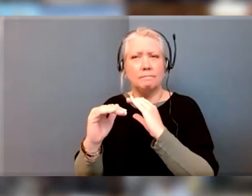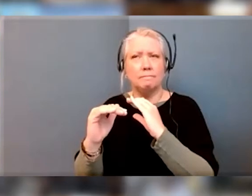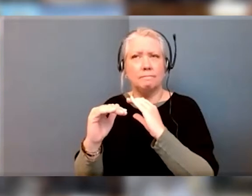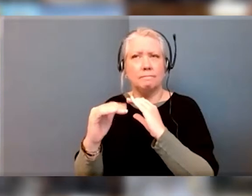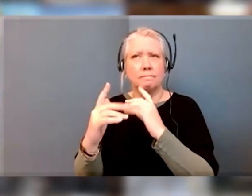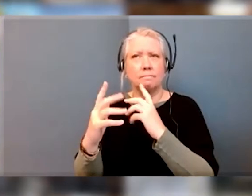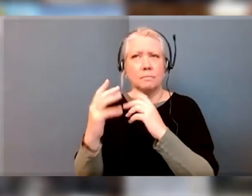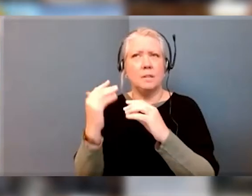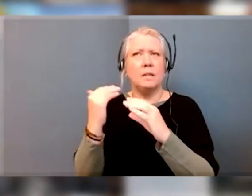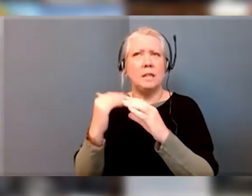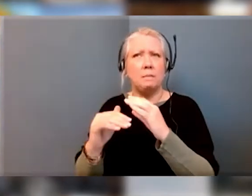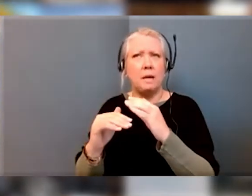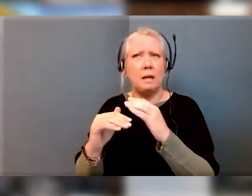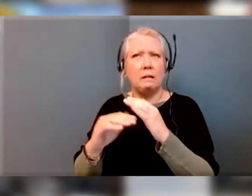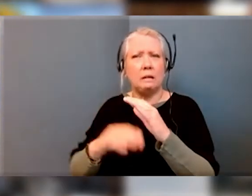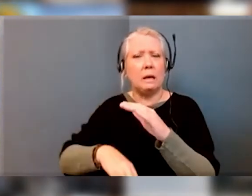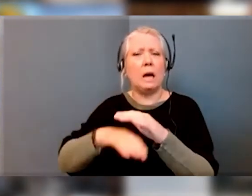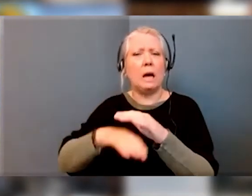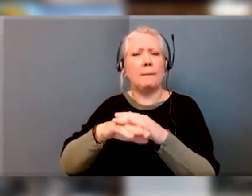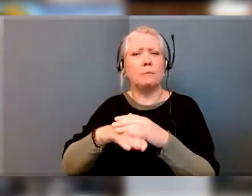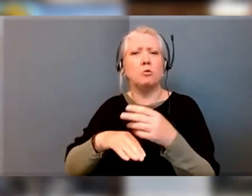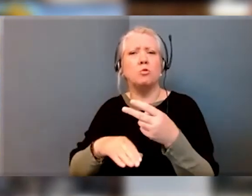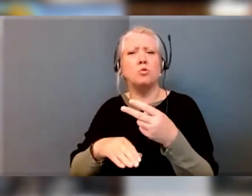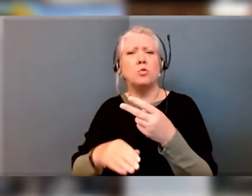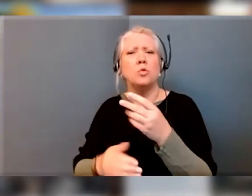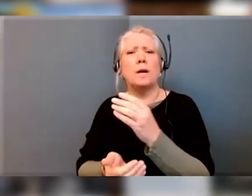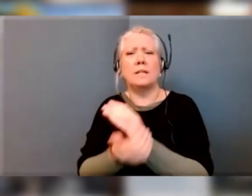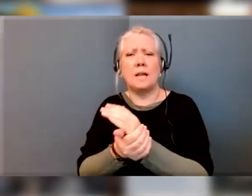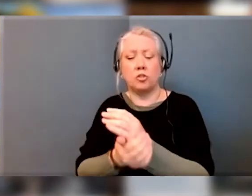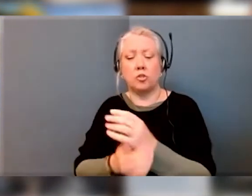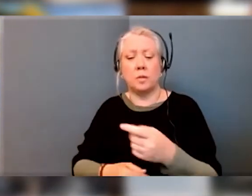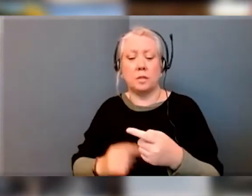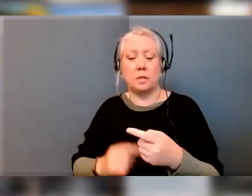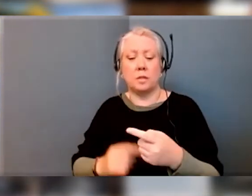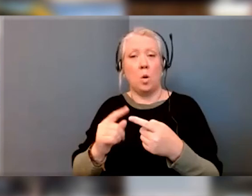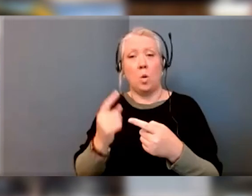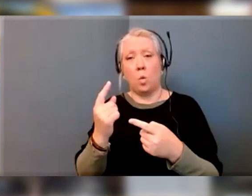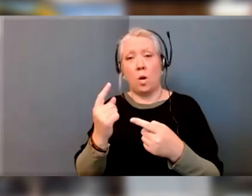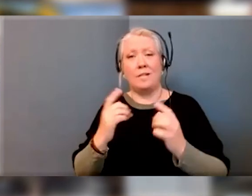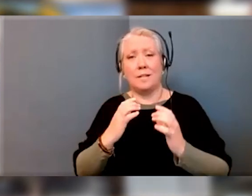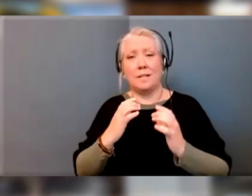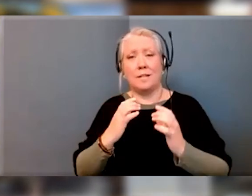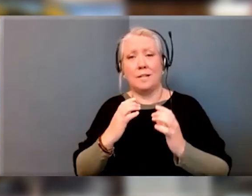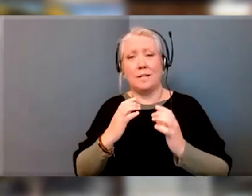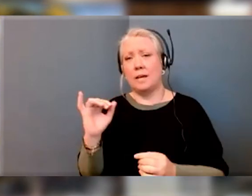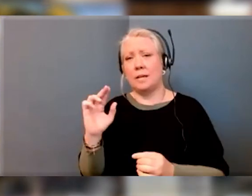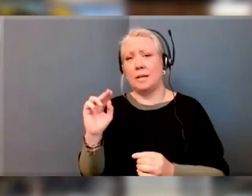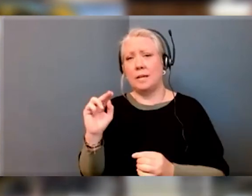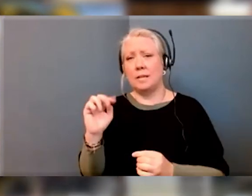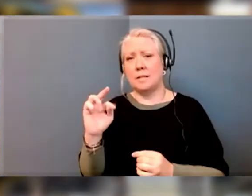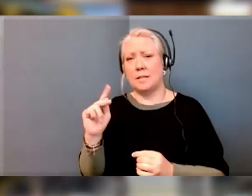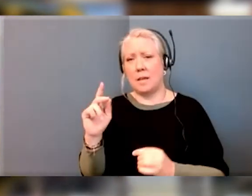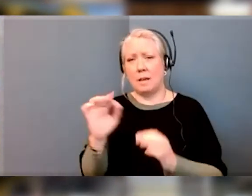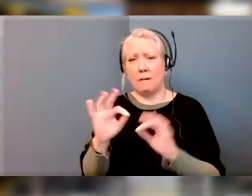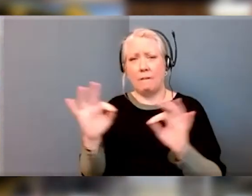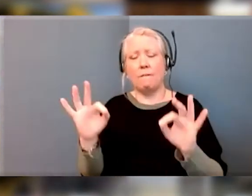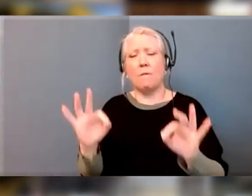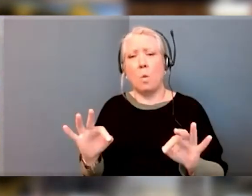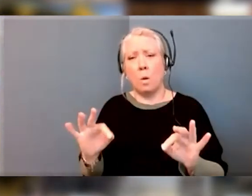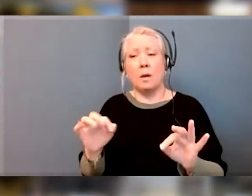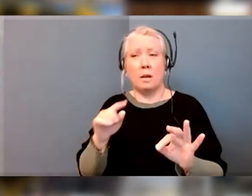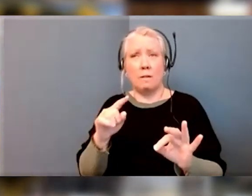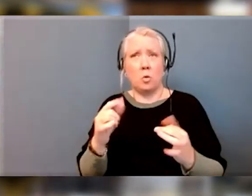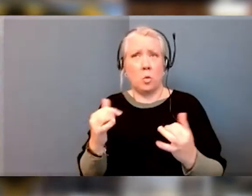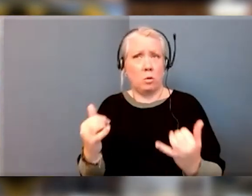up to 2 attachments. One will be a client intake form if you